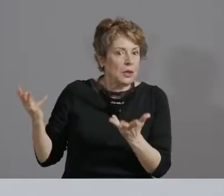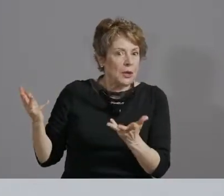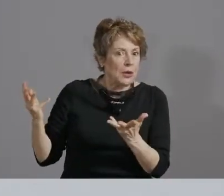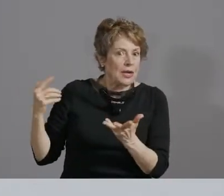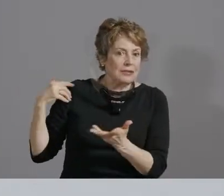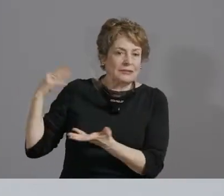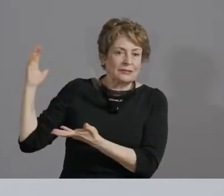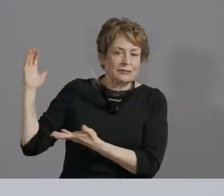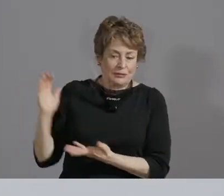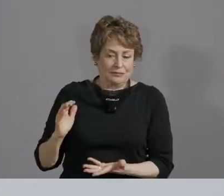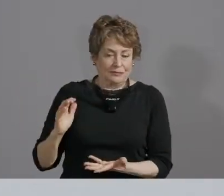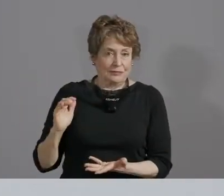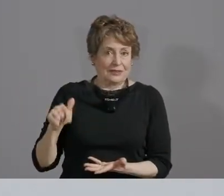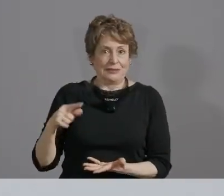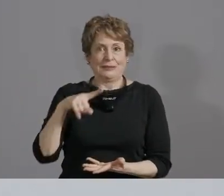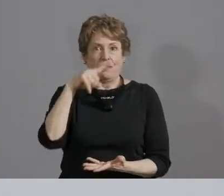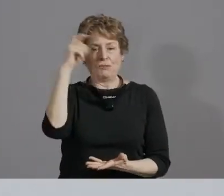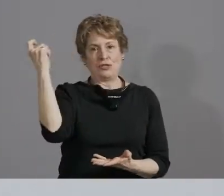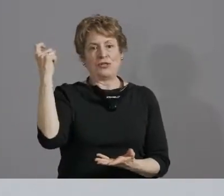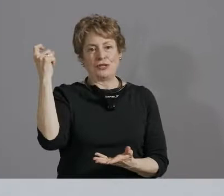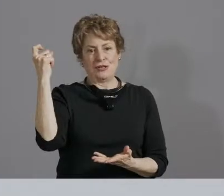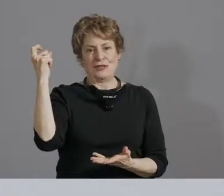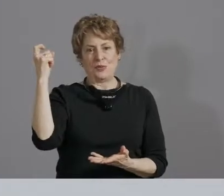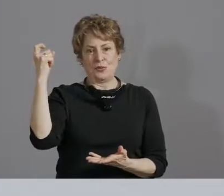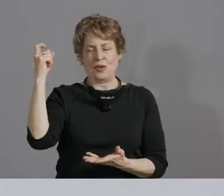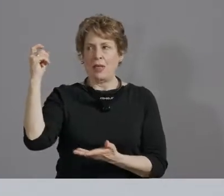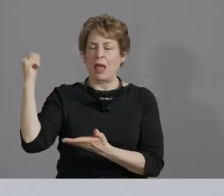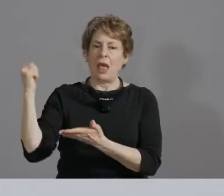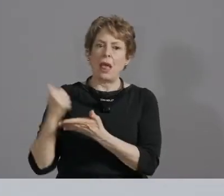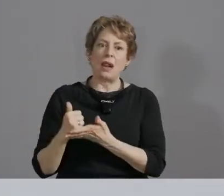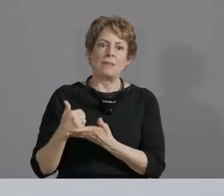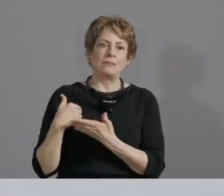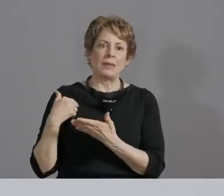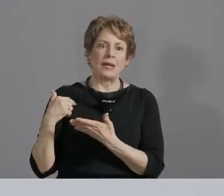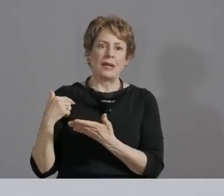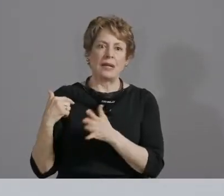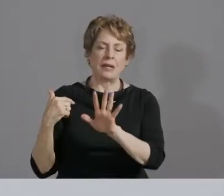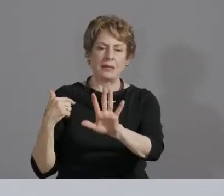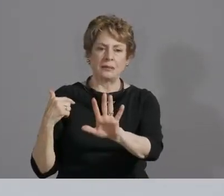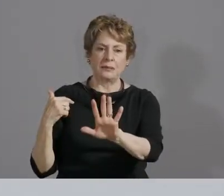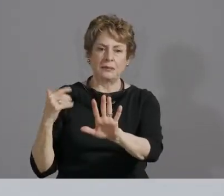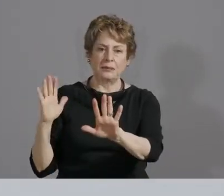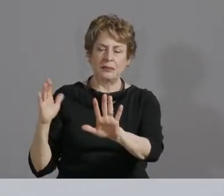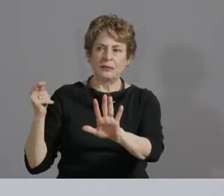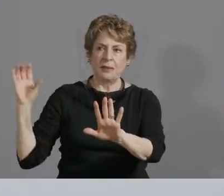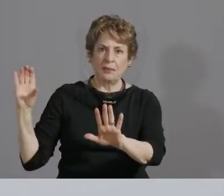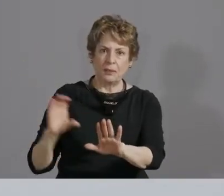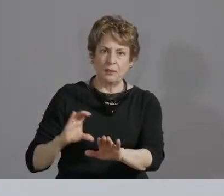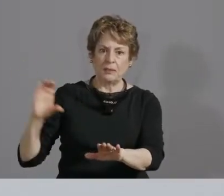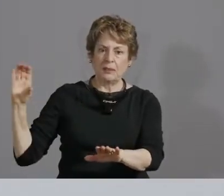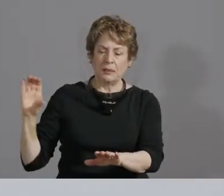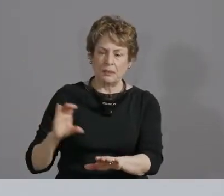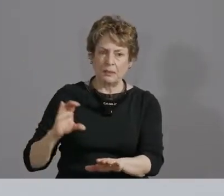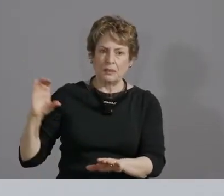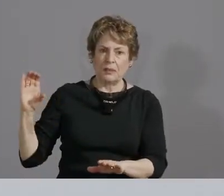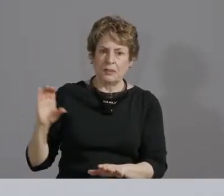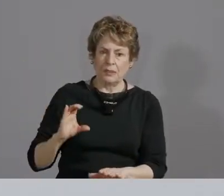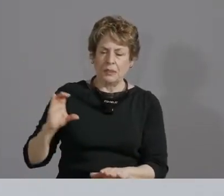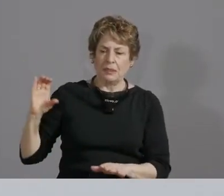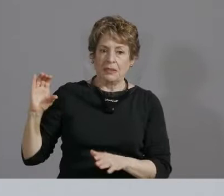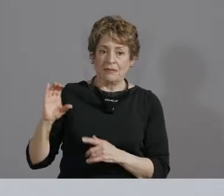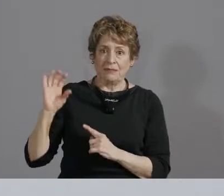that will really help us get that out. Not right away. But the federal allocation that went to the retail pharmacy